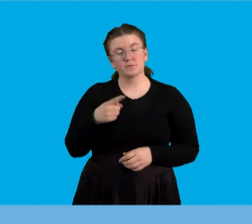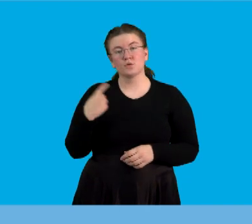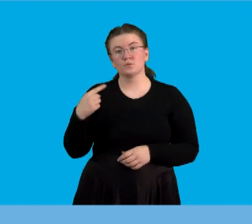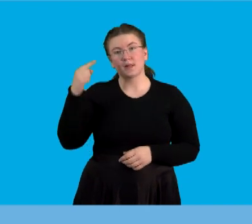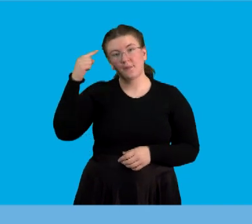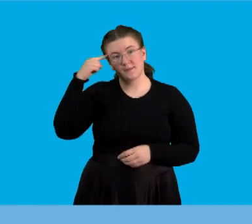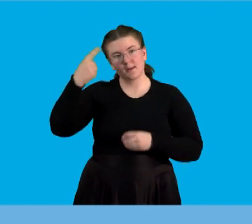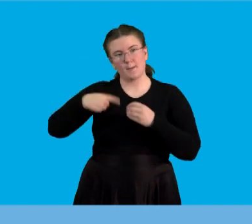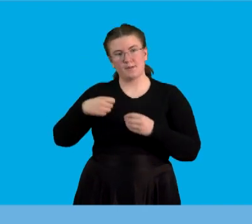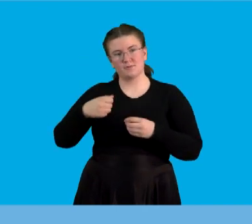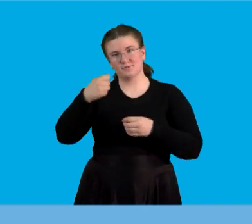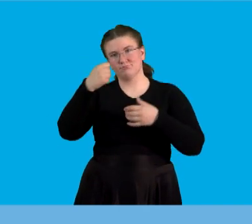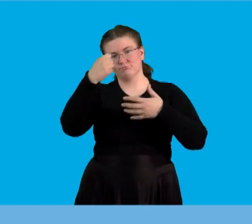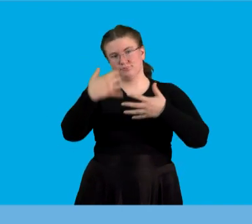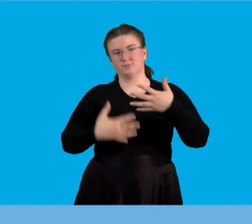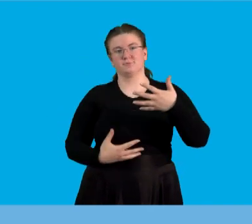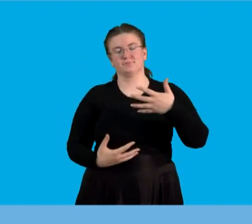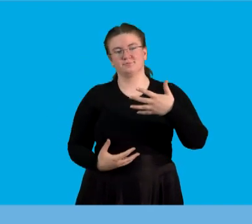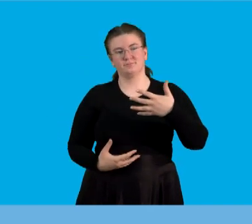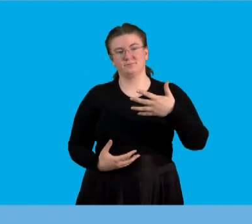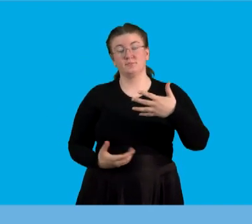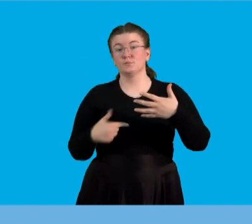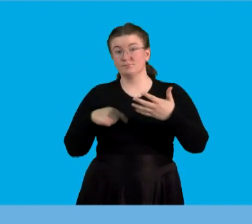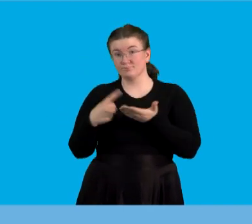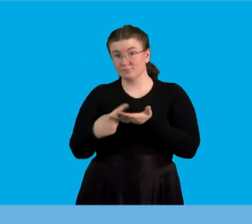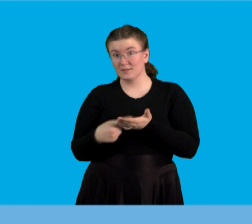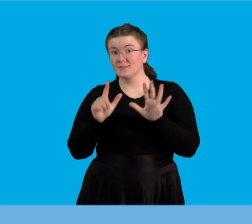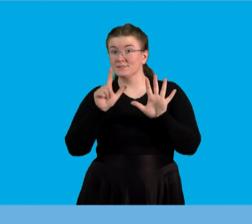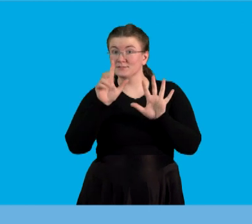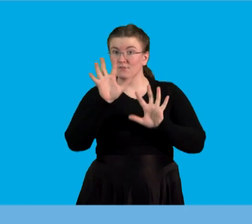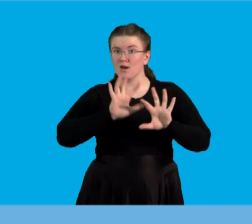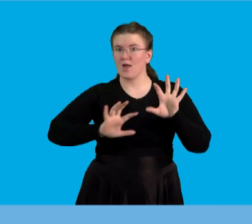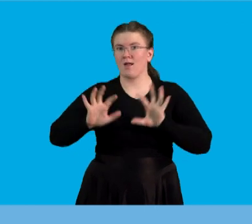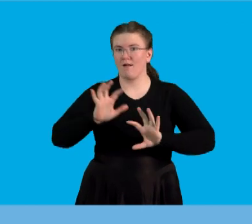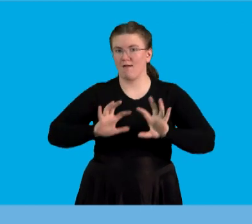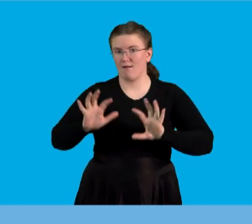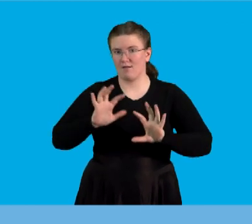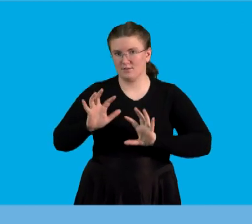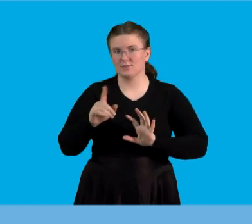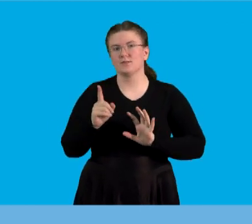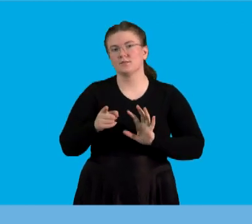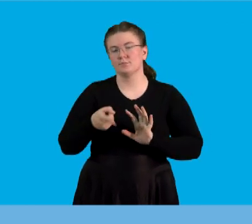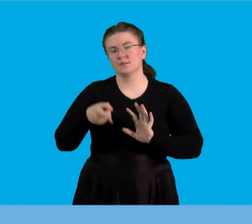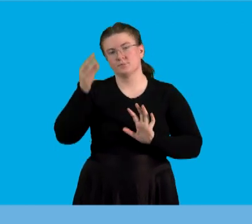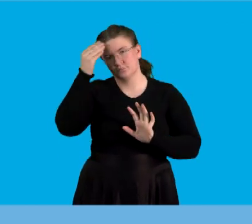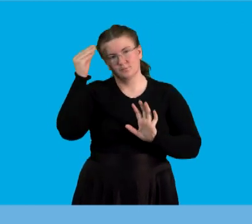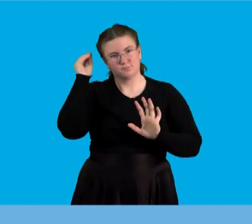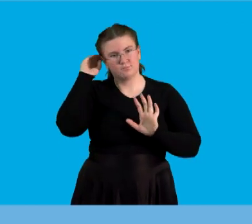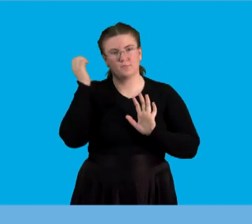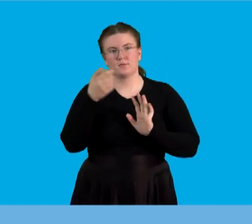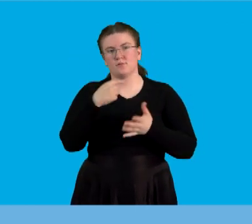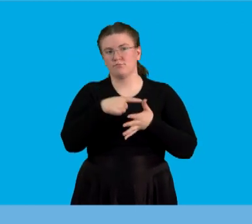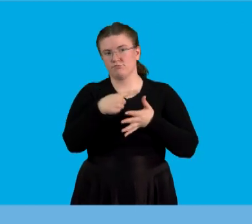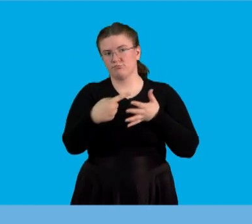Remember, you always need to think of this when you're talking about the 7 different colors